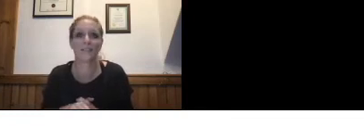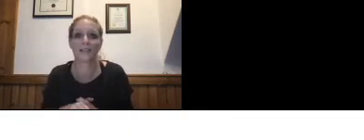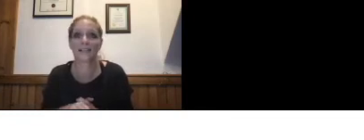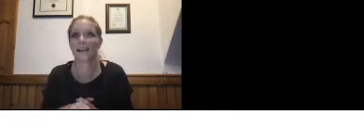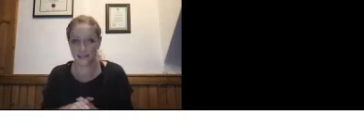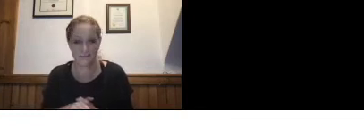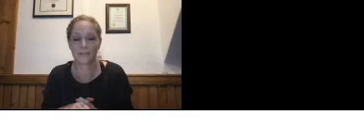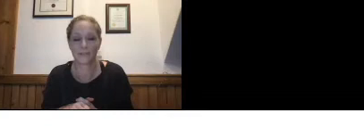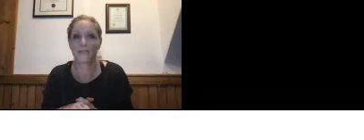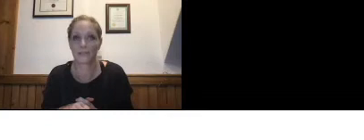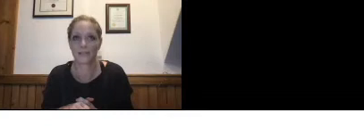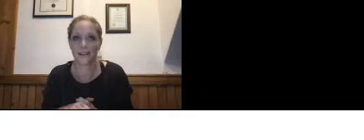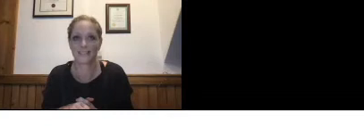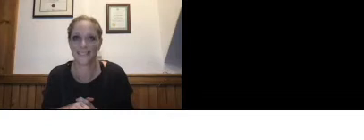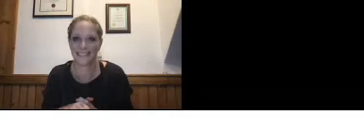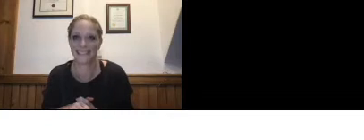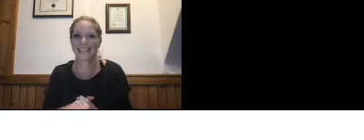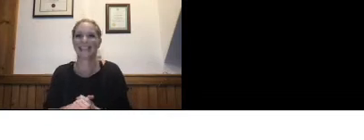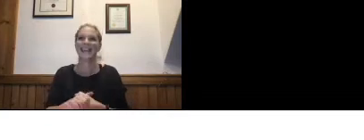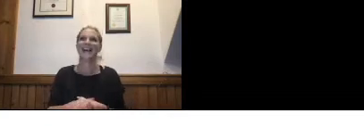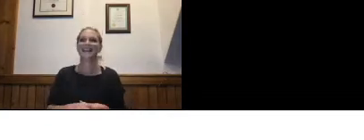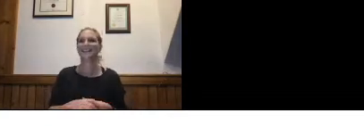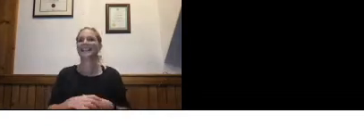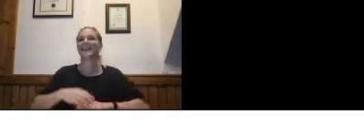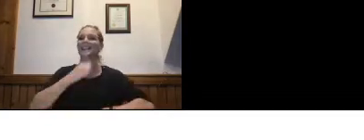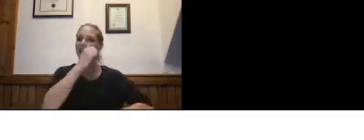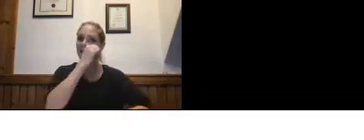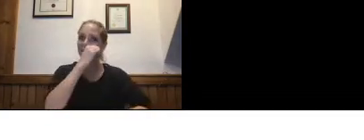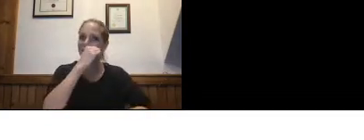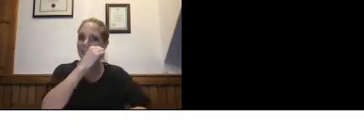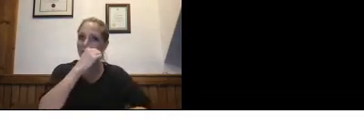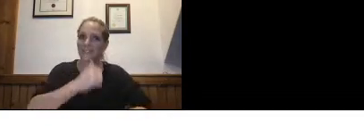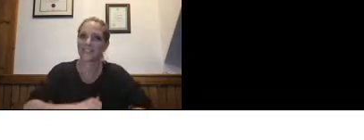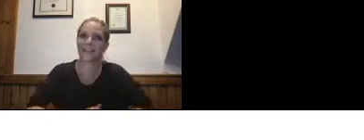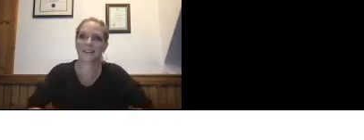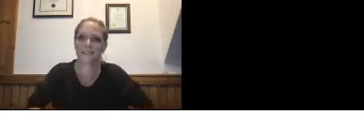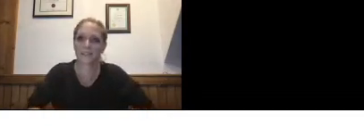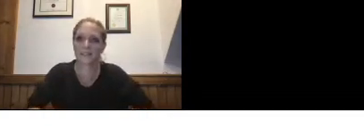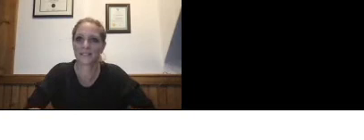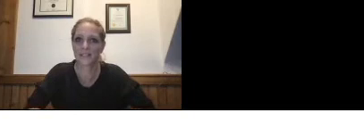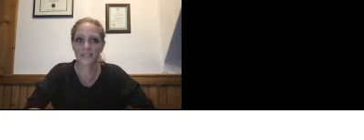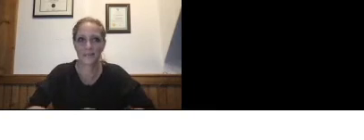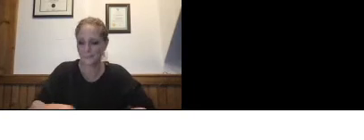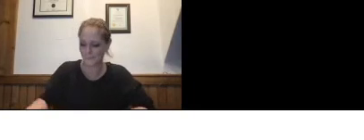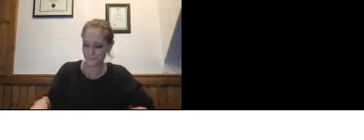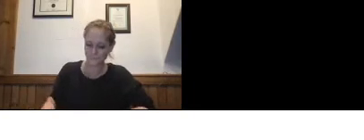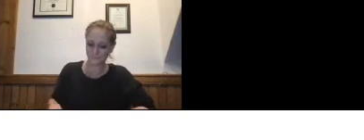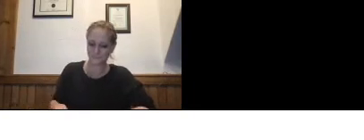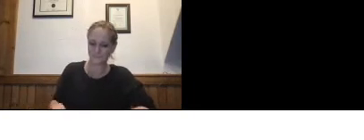have no idea, and feel free to laugh. All right, Rachel, do you want to do a quick